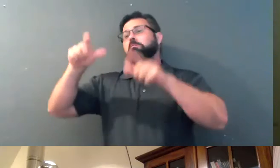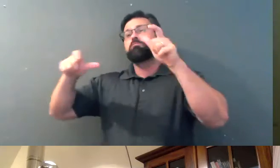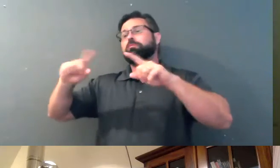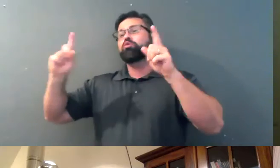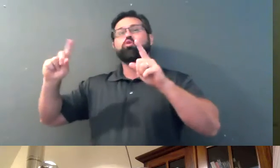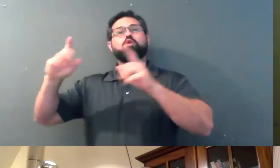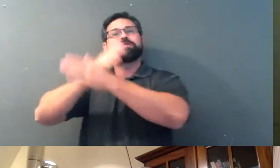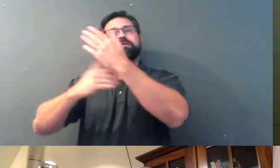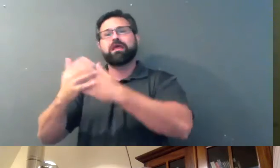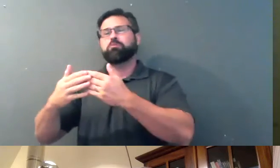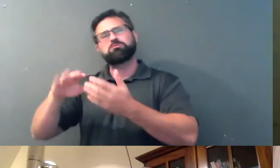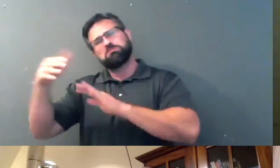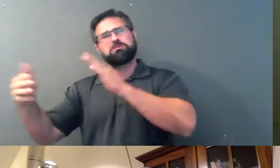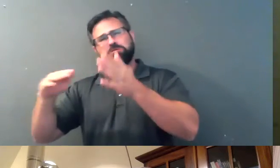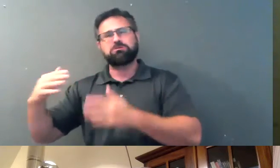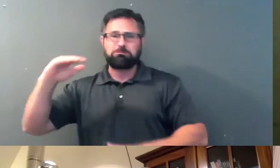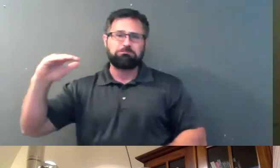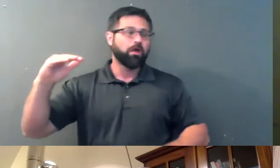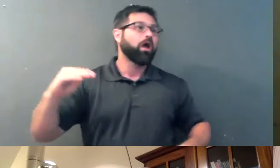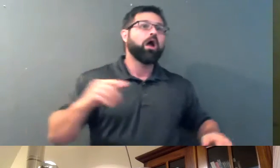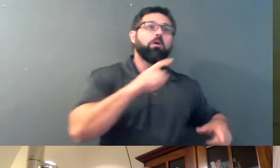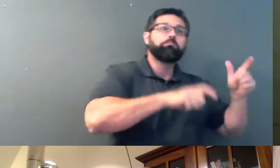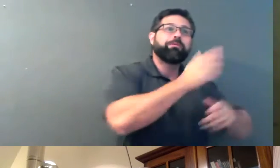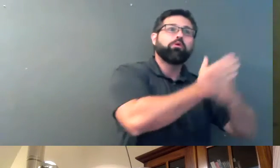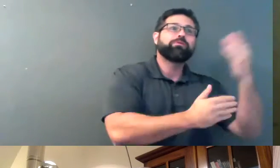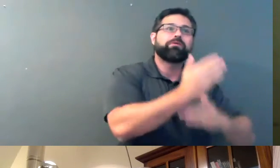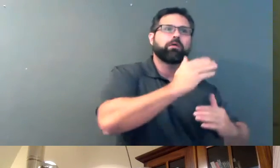mandate online, except constructive